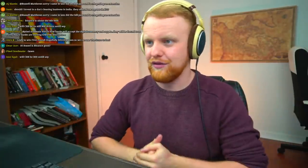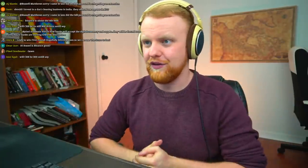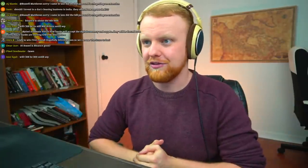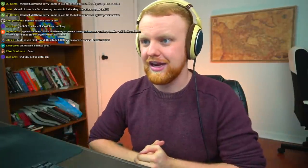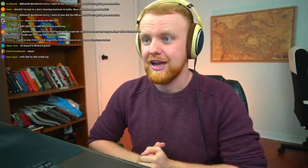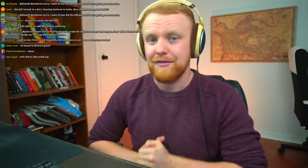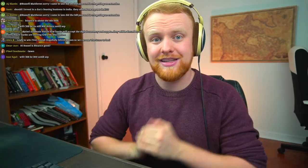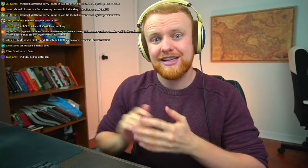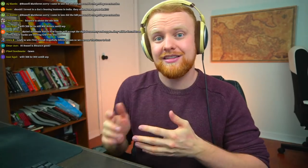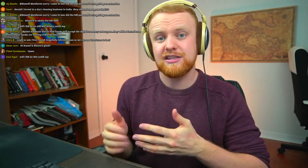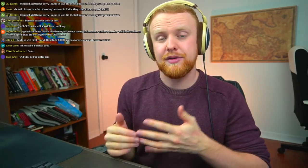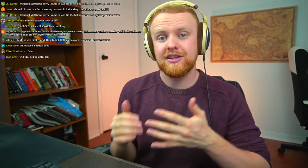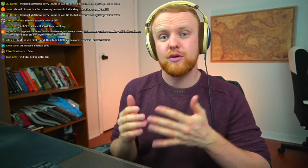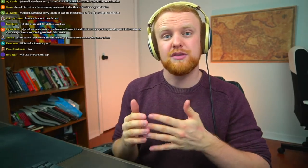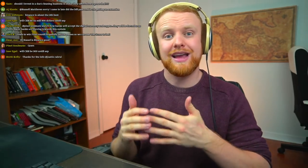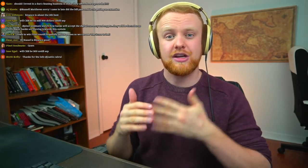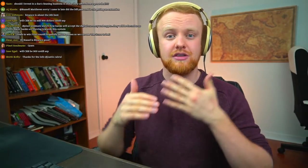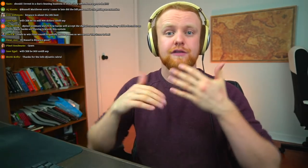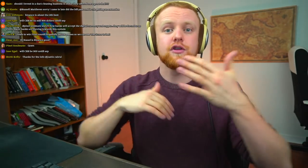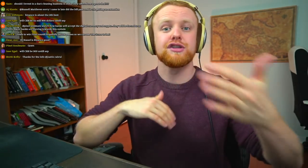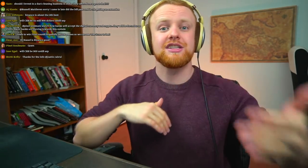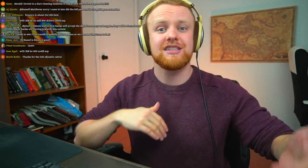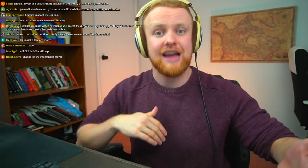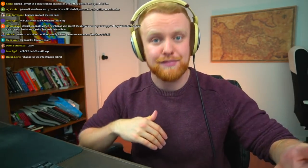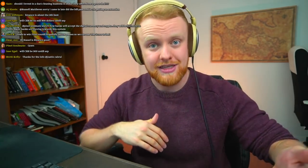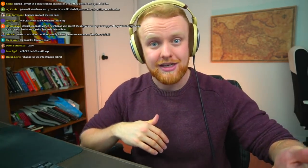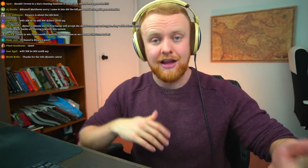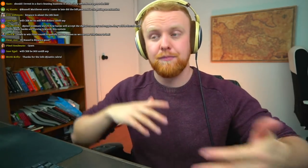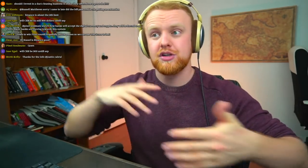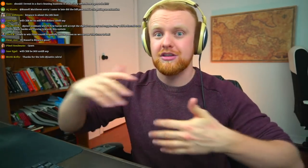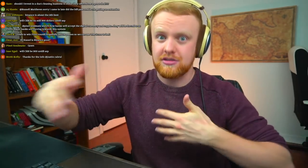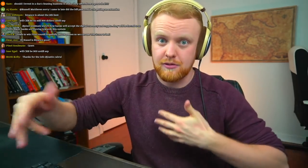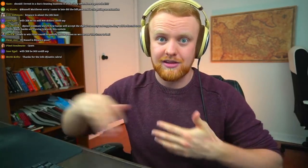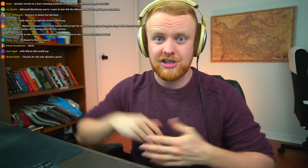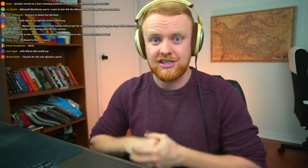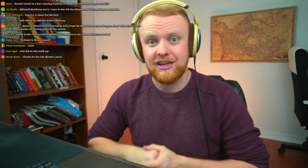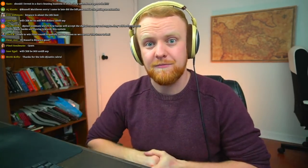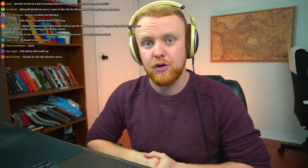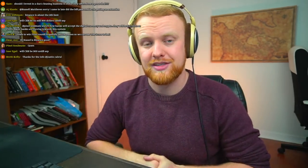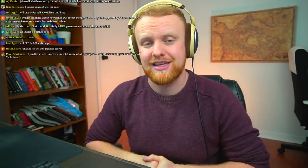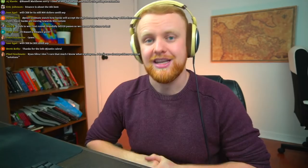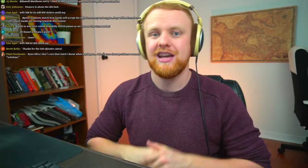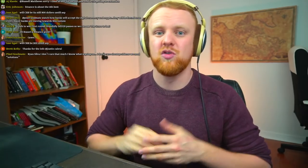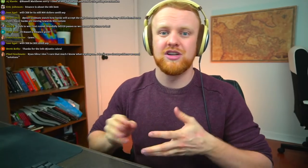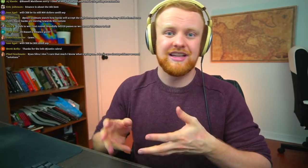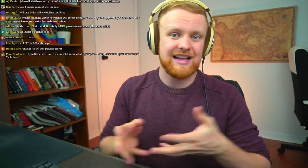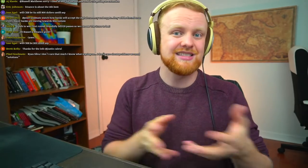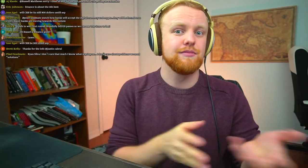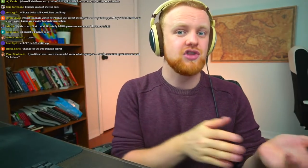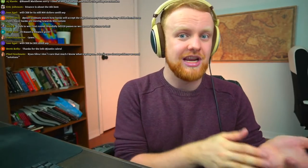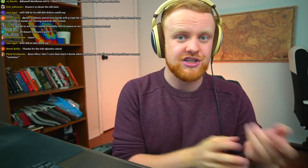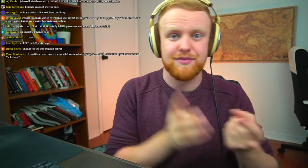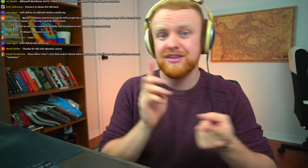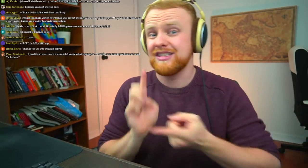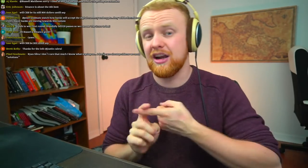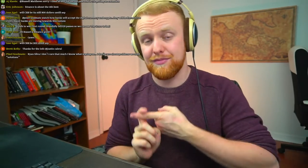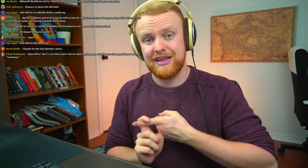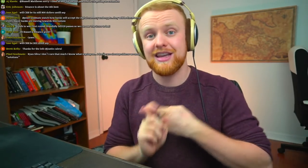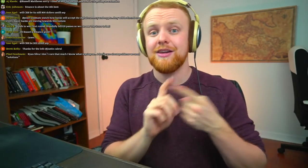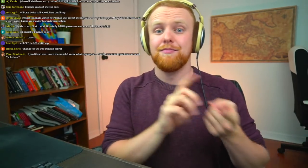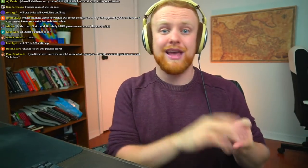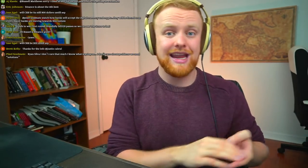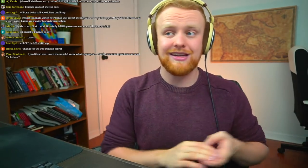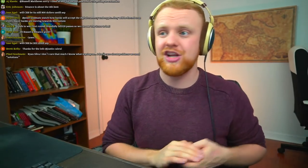It's a mouthful, right? But inside of this bill is going to be actually the first steps in pushing this through the legislative process in order to get some changes about the